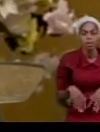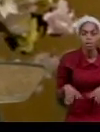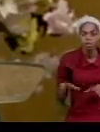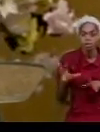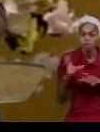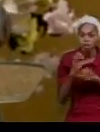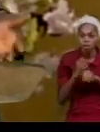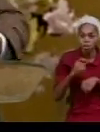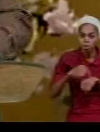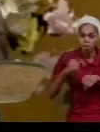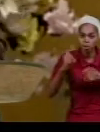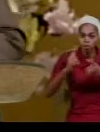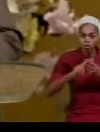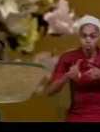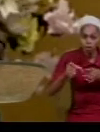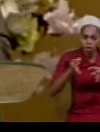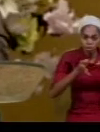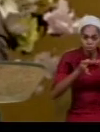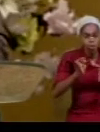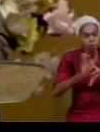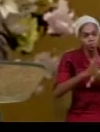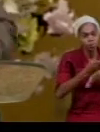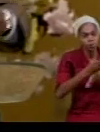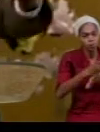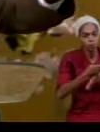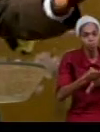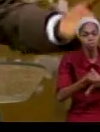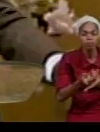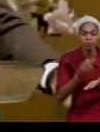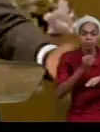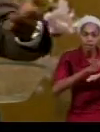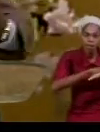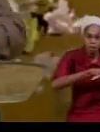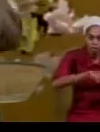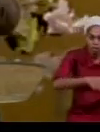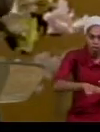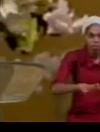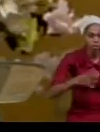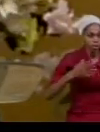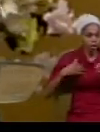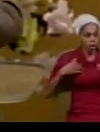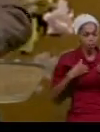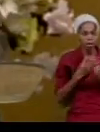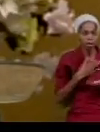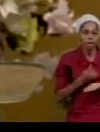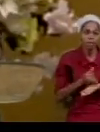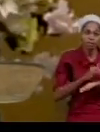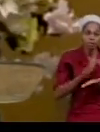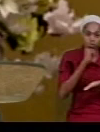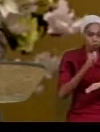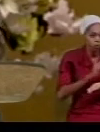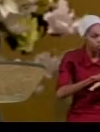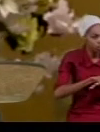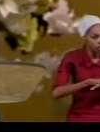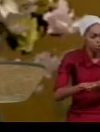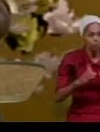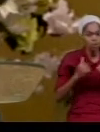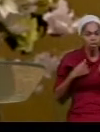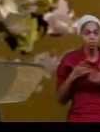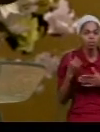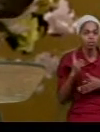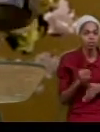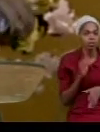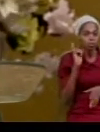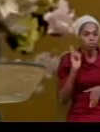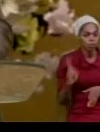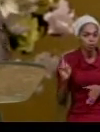clean animals and unclean animals, the one that are on the ground, the one that are in the sea, and the